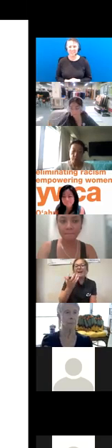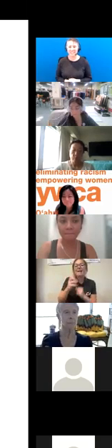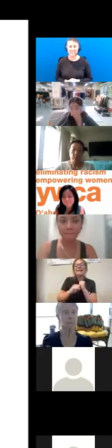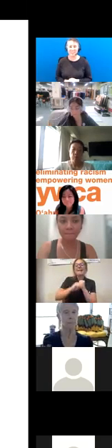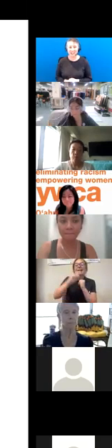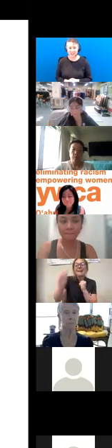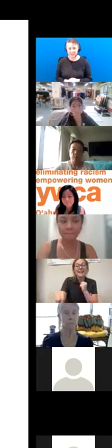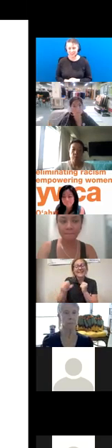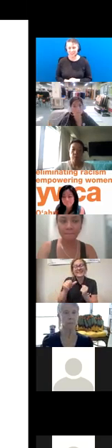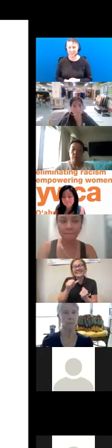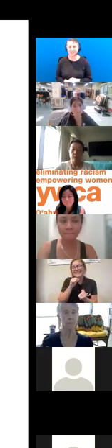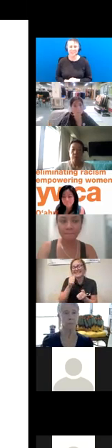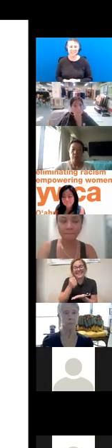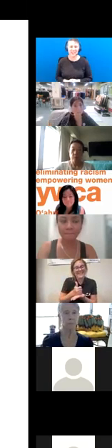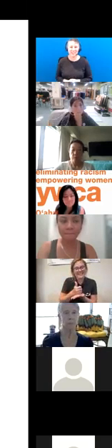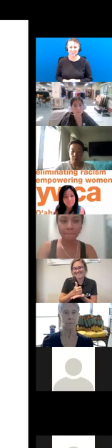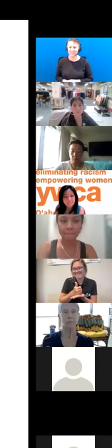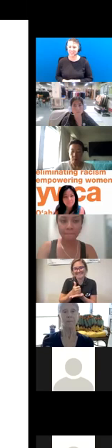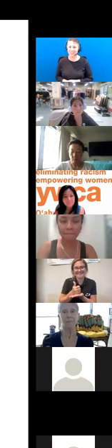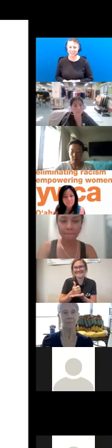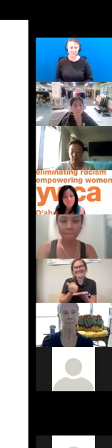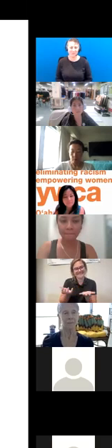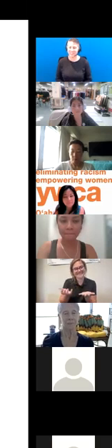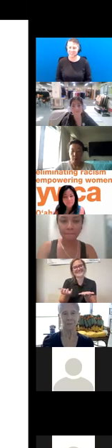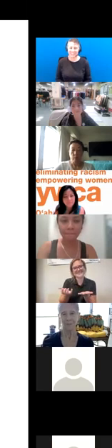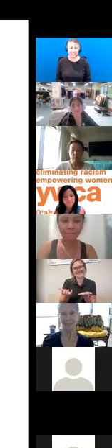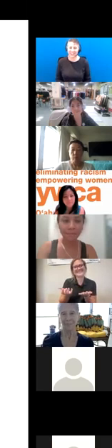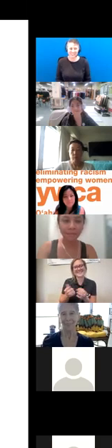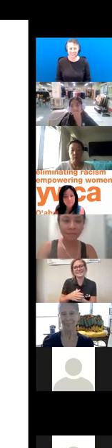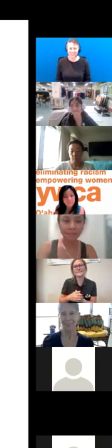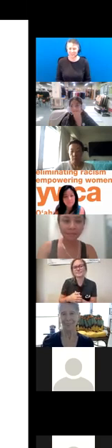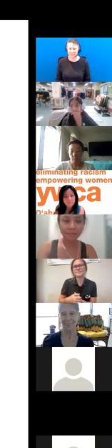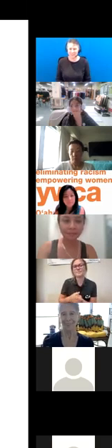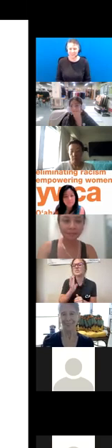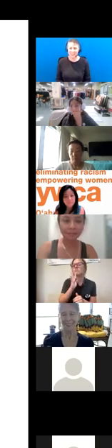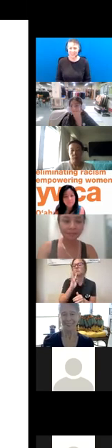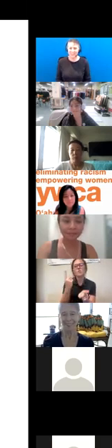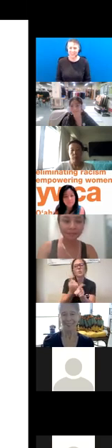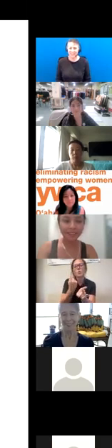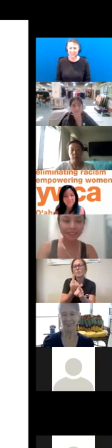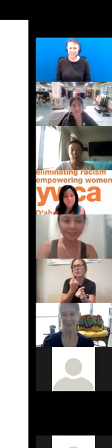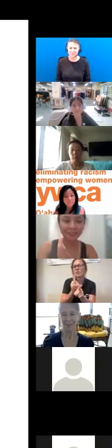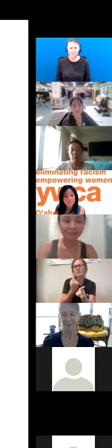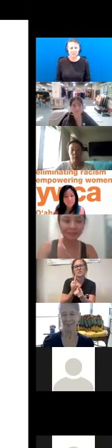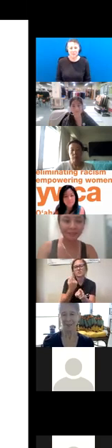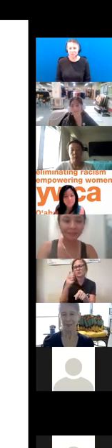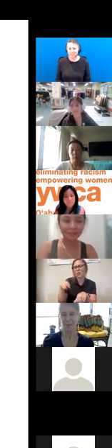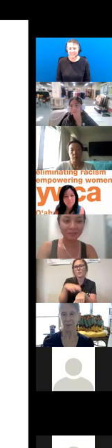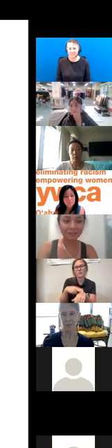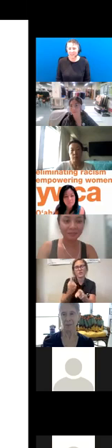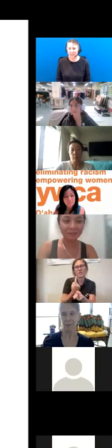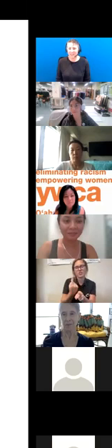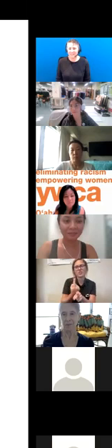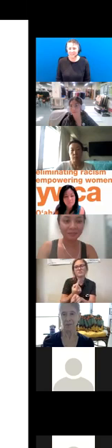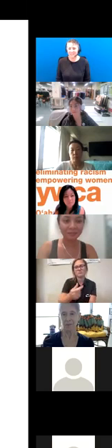you don't need to shout or over exaggerate your speech. It is actually not helpful. Just speak